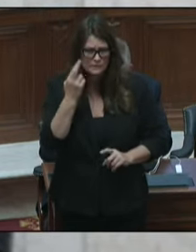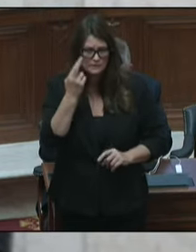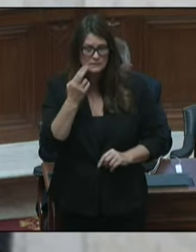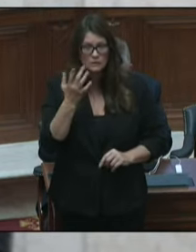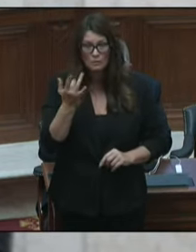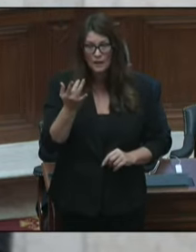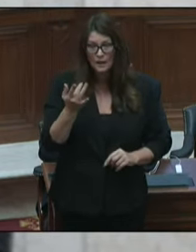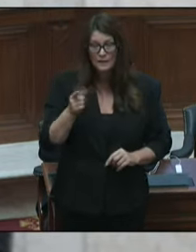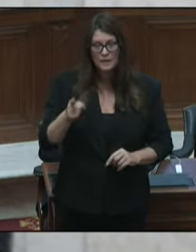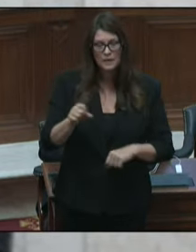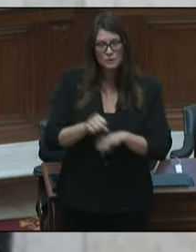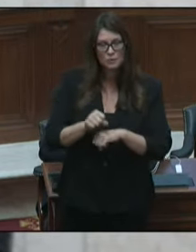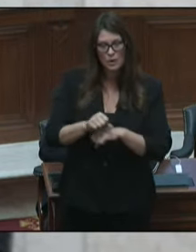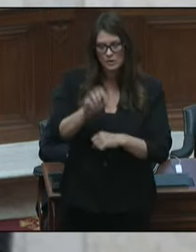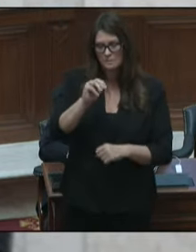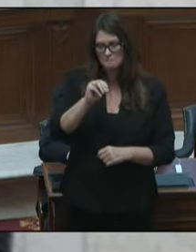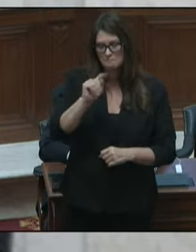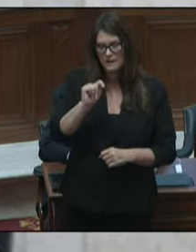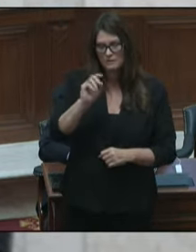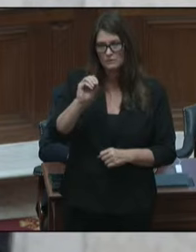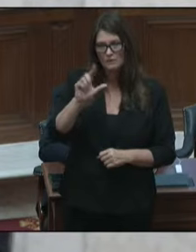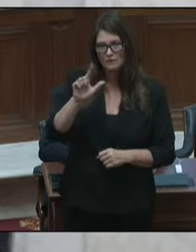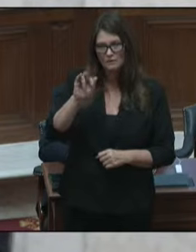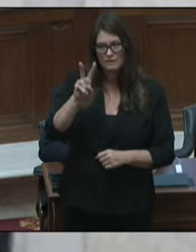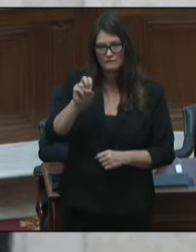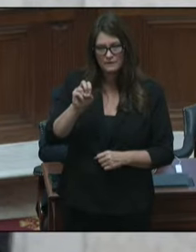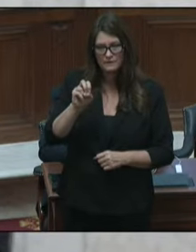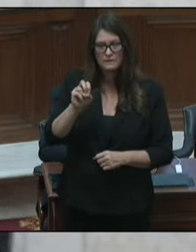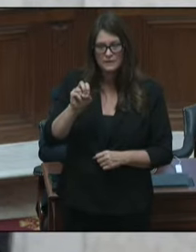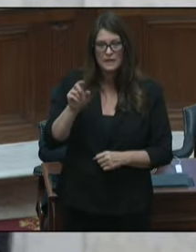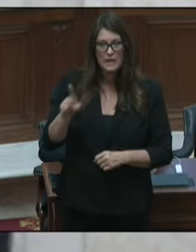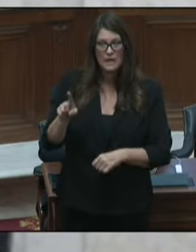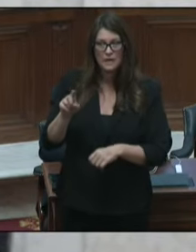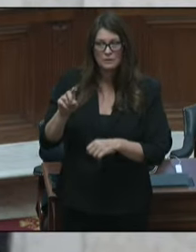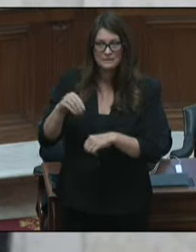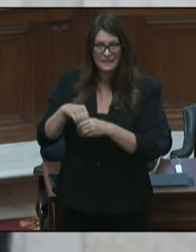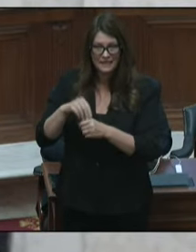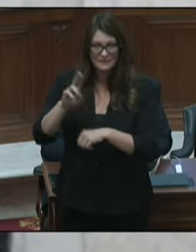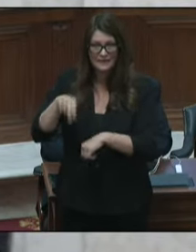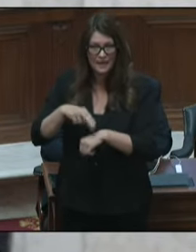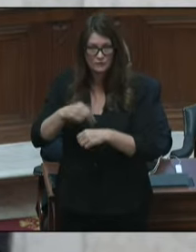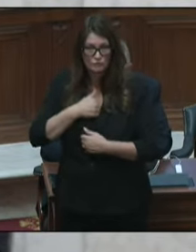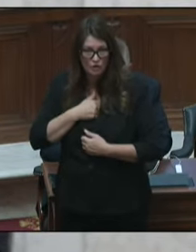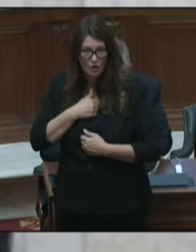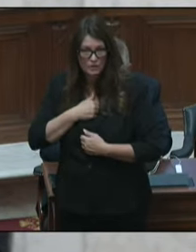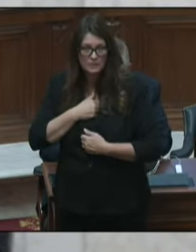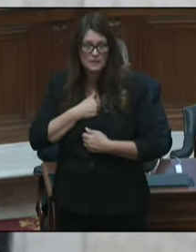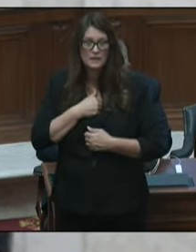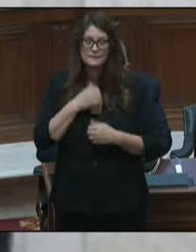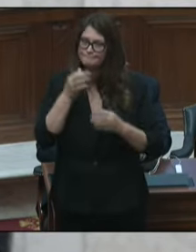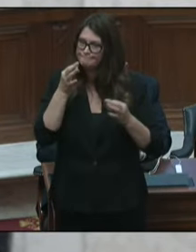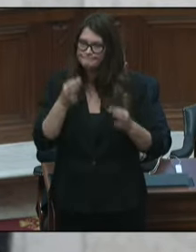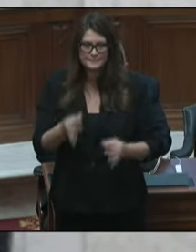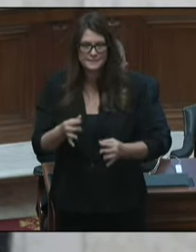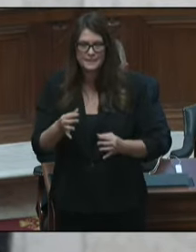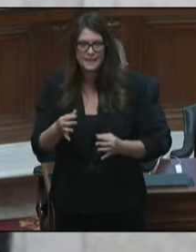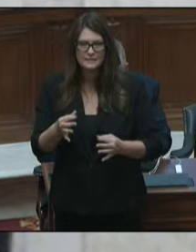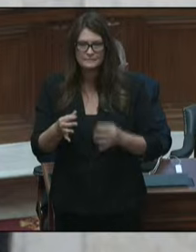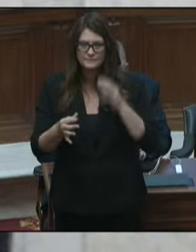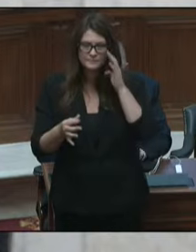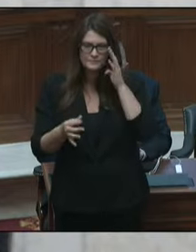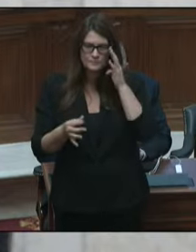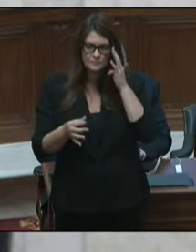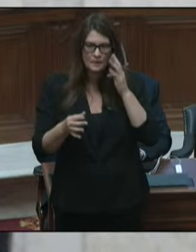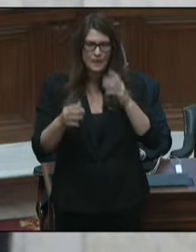know, he worked at Mount Olive. He was in our National Guard and then decided the